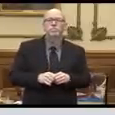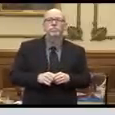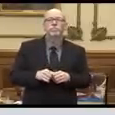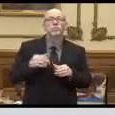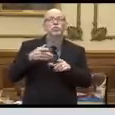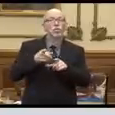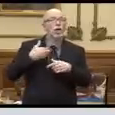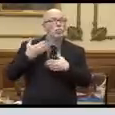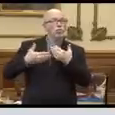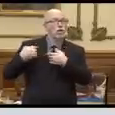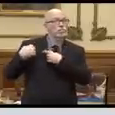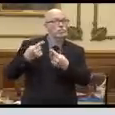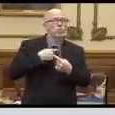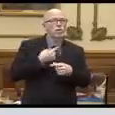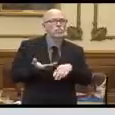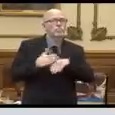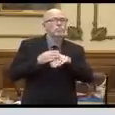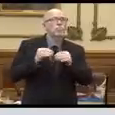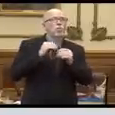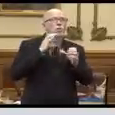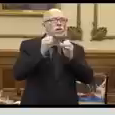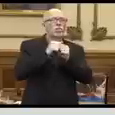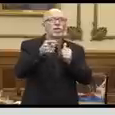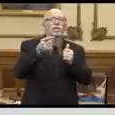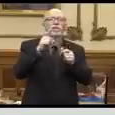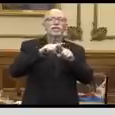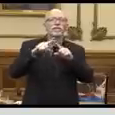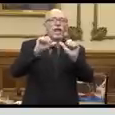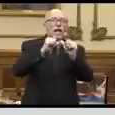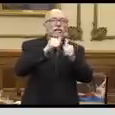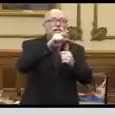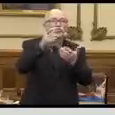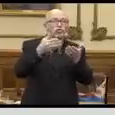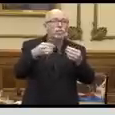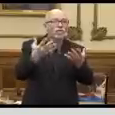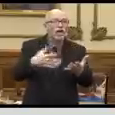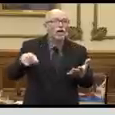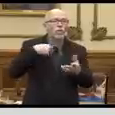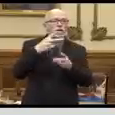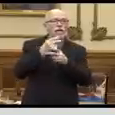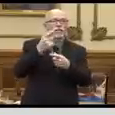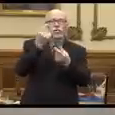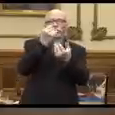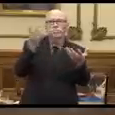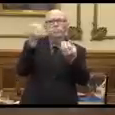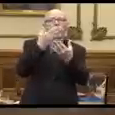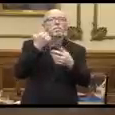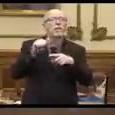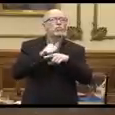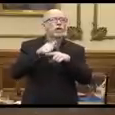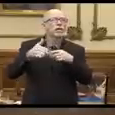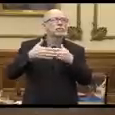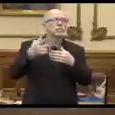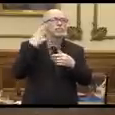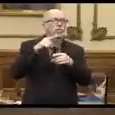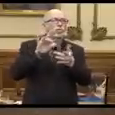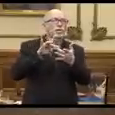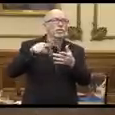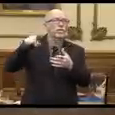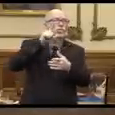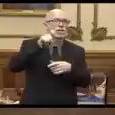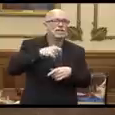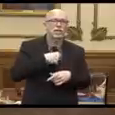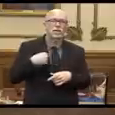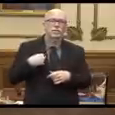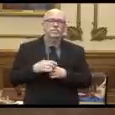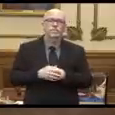have increased communication with our service provider community to keep everyone up to date on best practices for reaching those who need us.